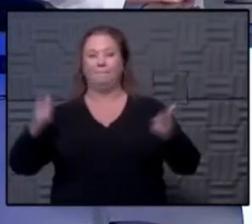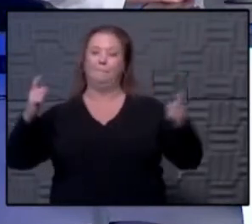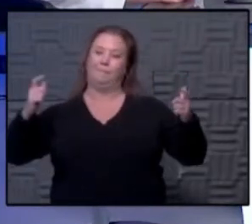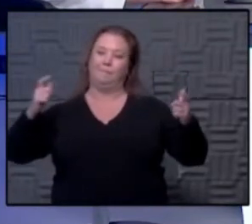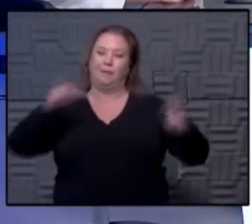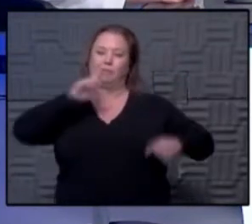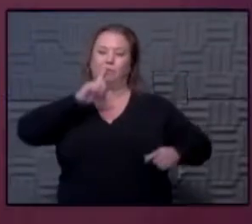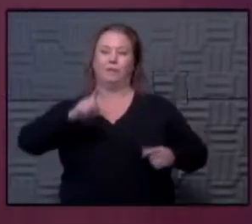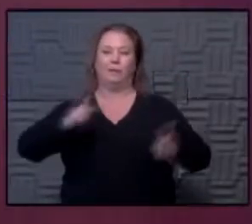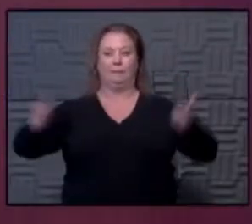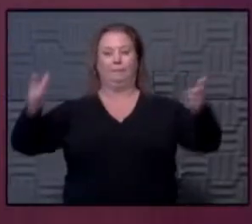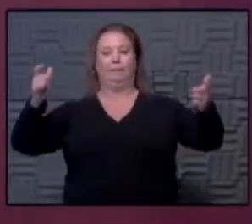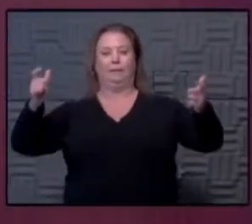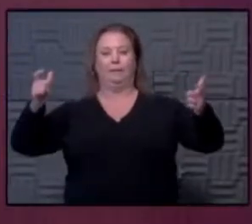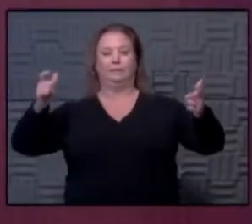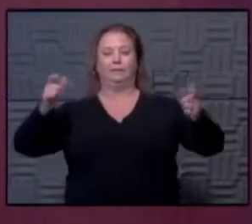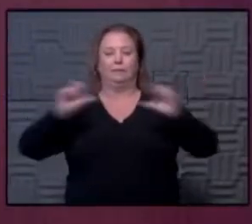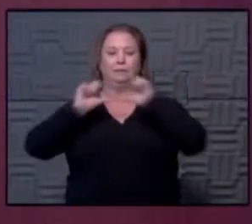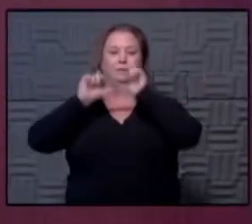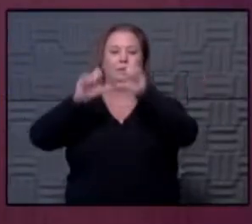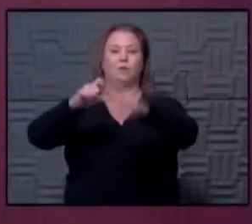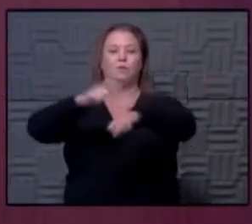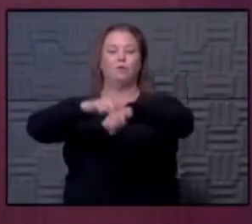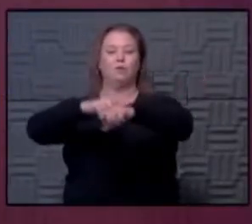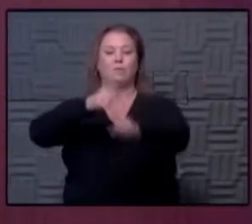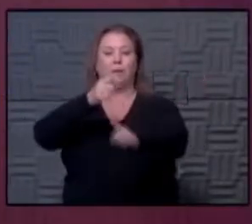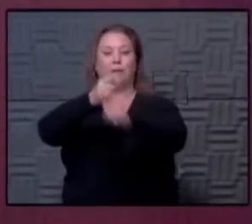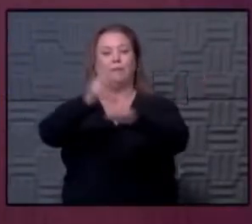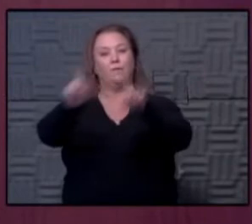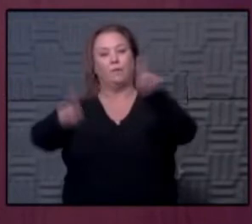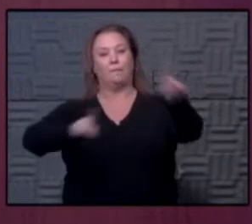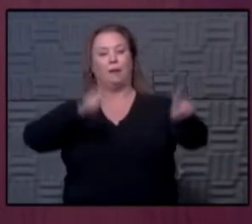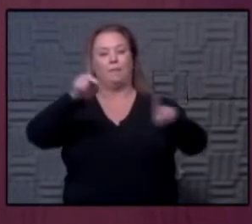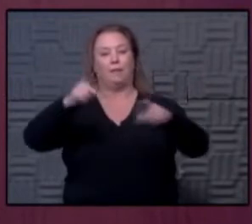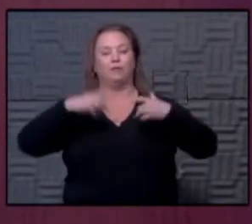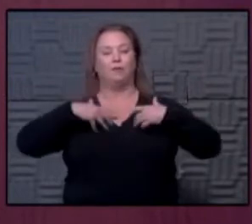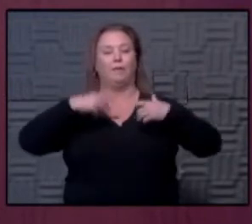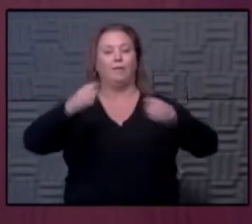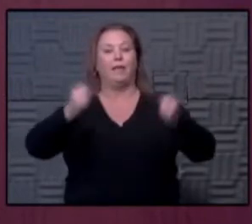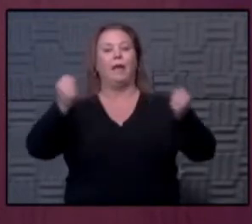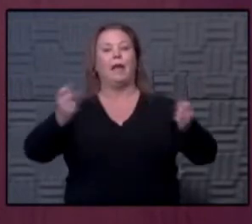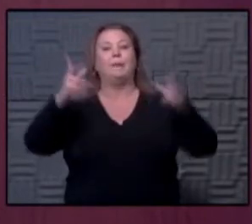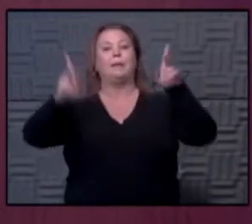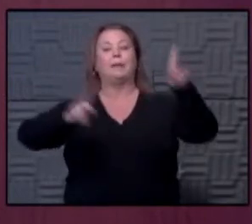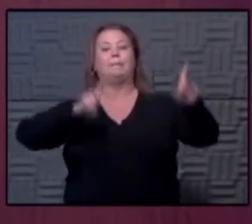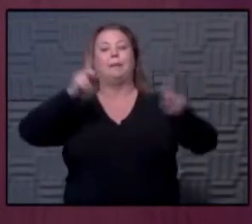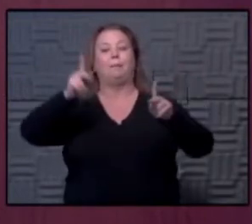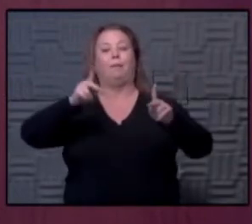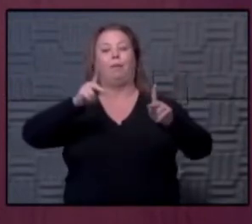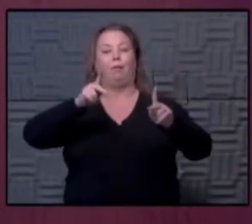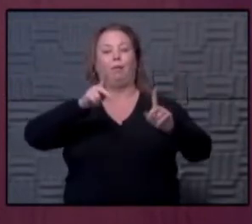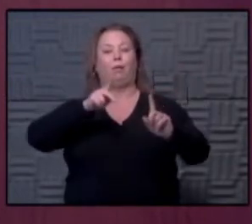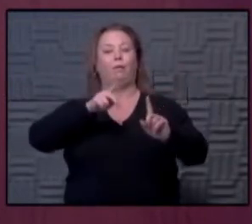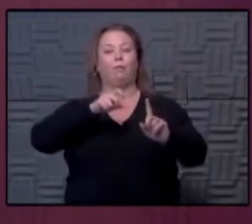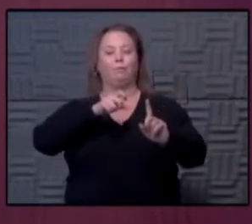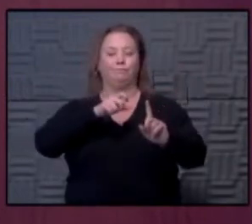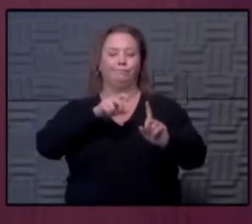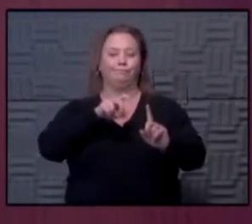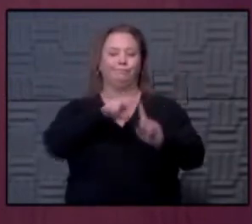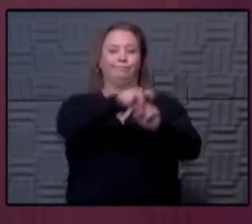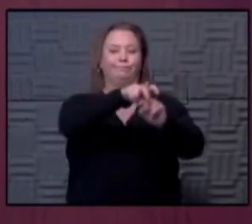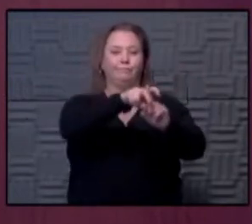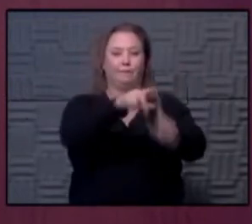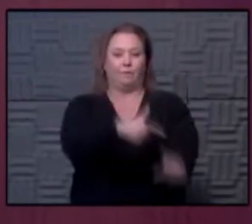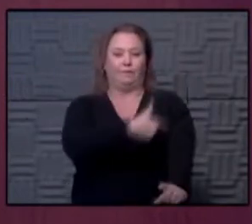factors in the long-term impact of this on population health is how many people you reach and how effective